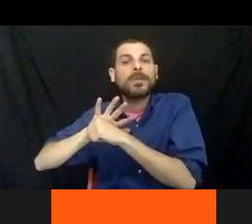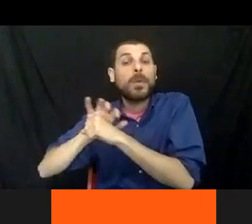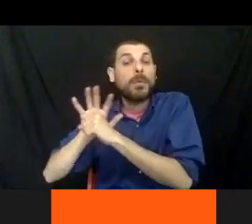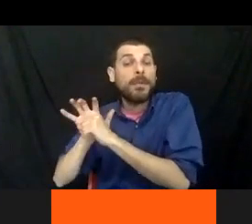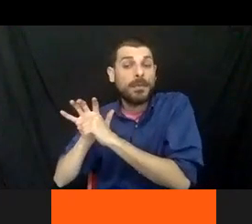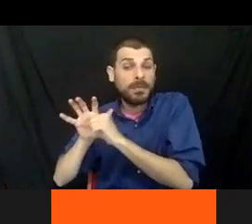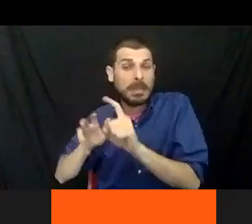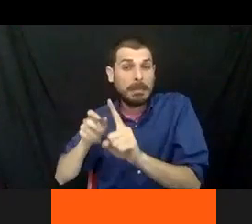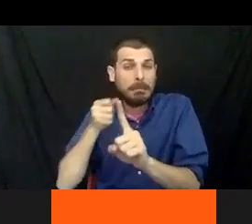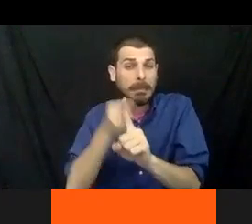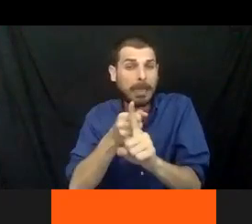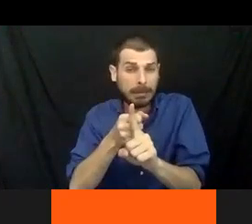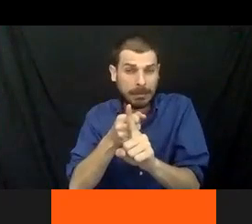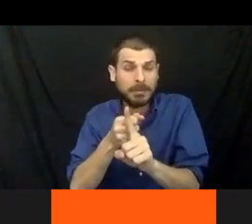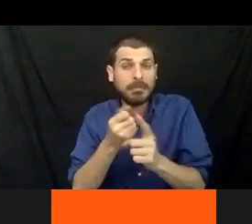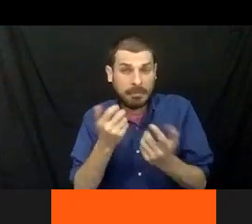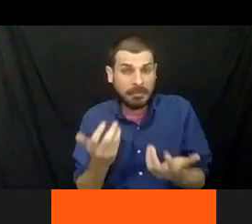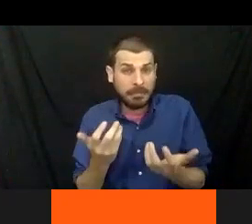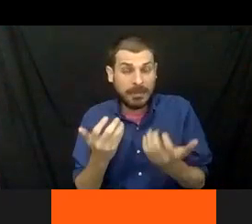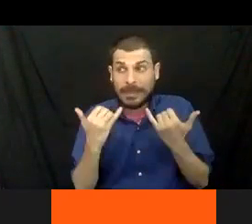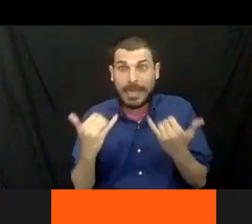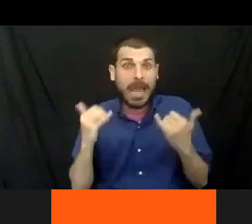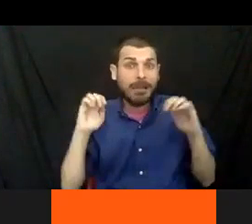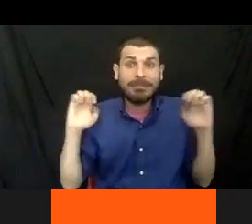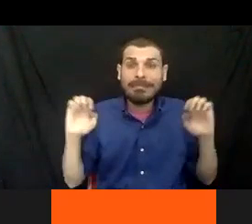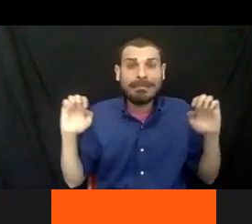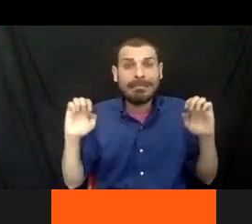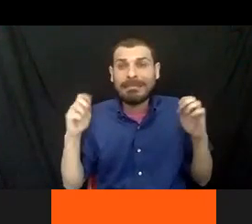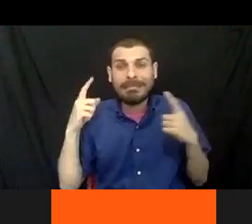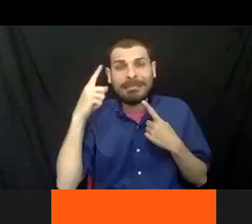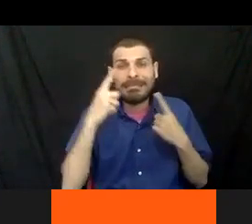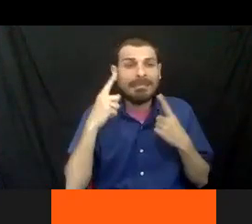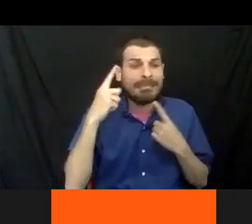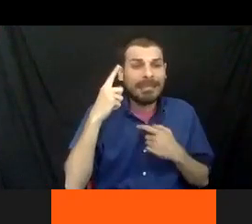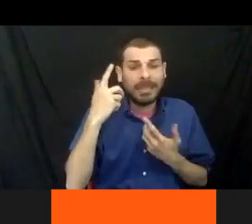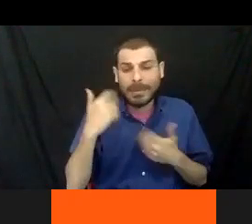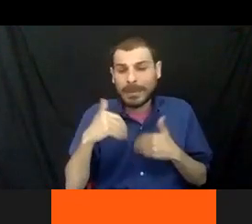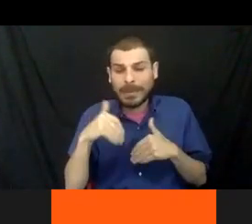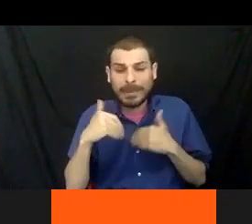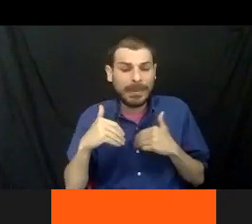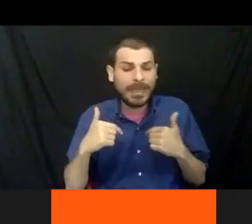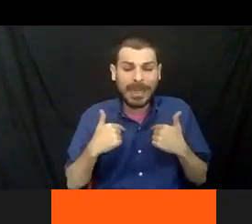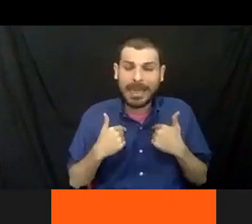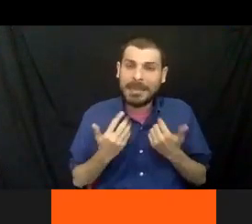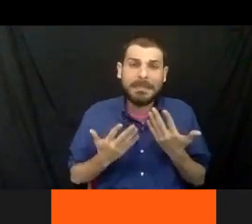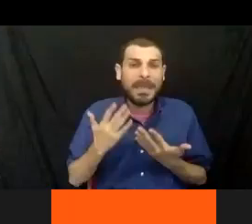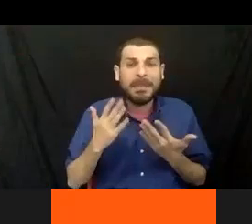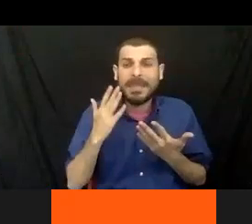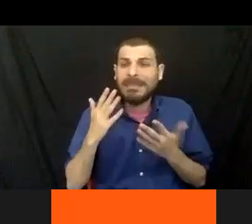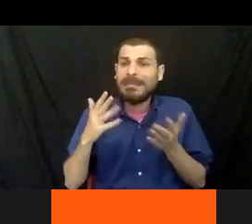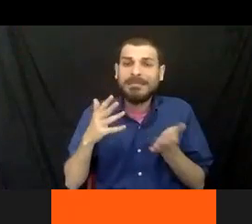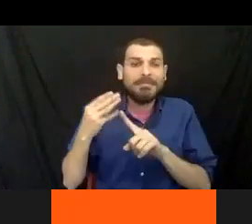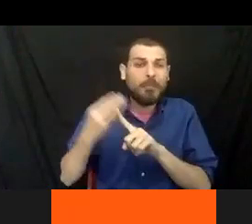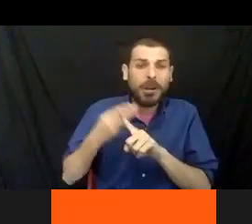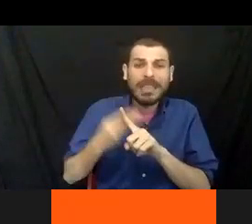COVID-19 emergency. You're thinking that you're going to be having trouble making your mortgage payments,